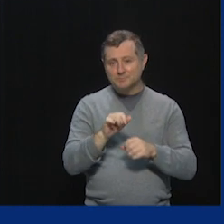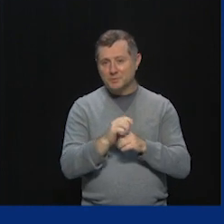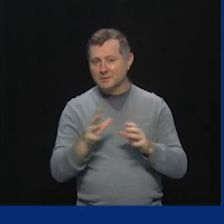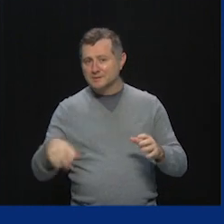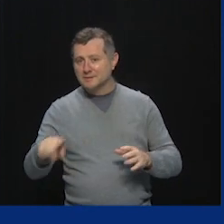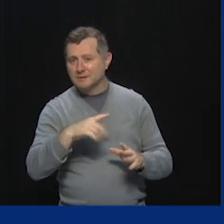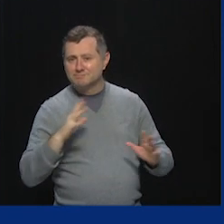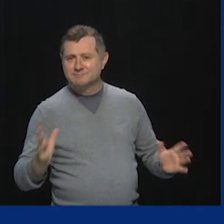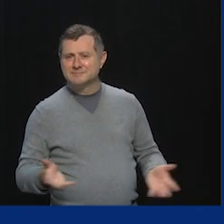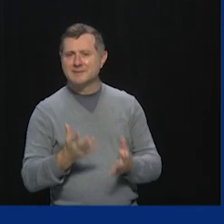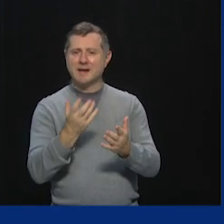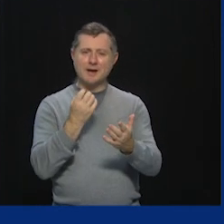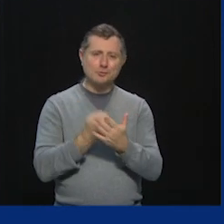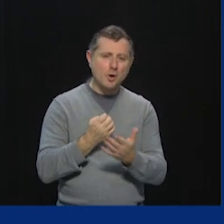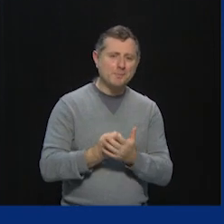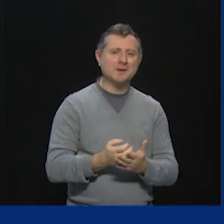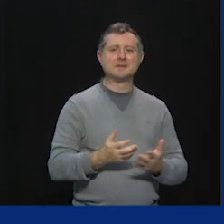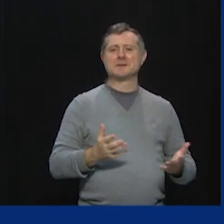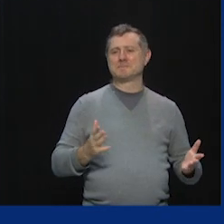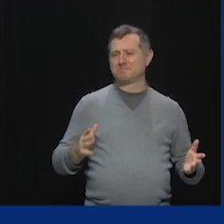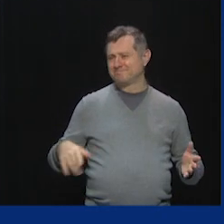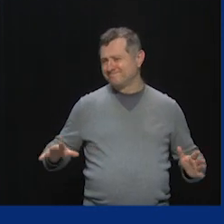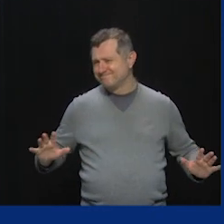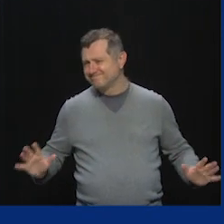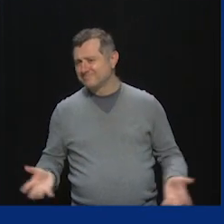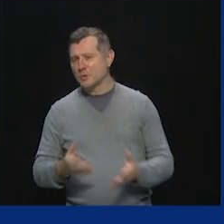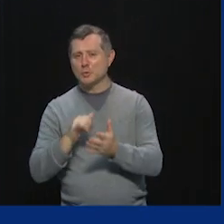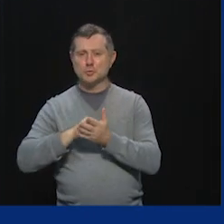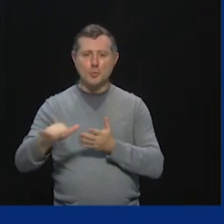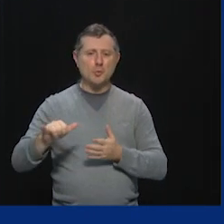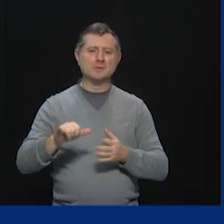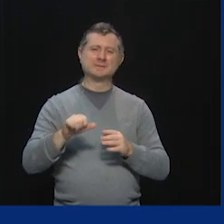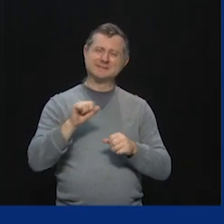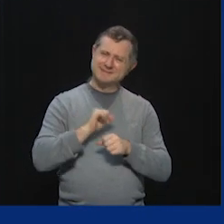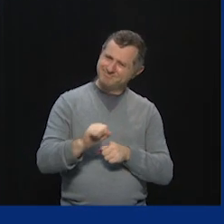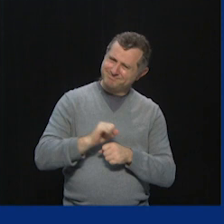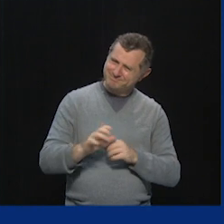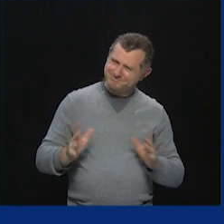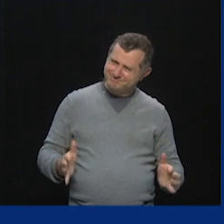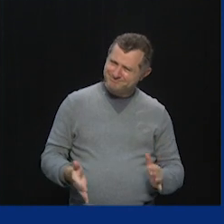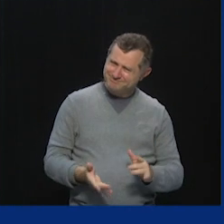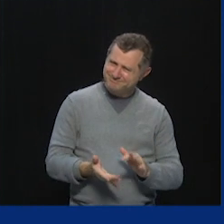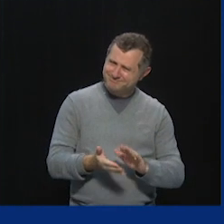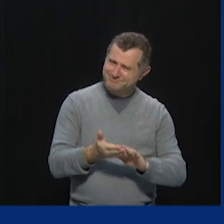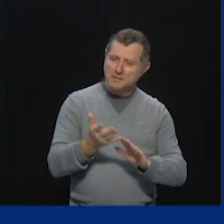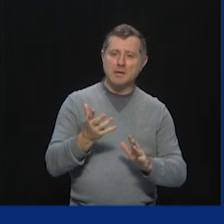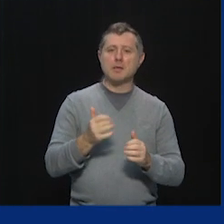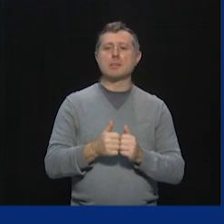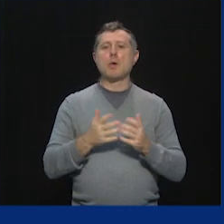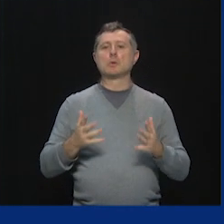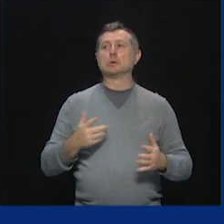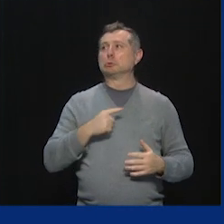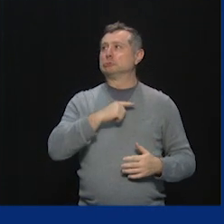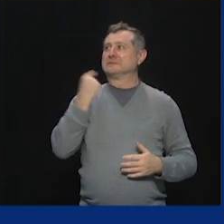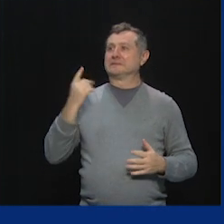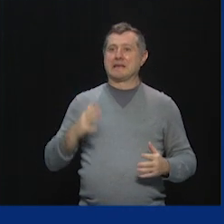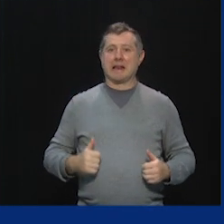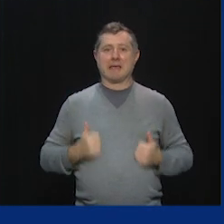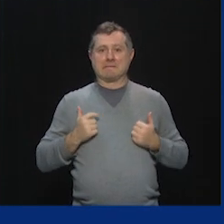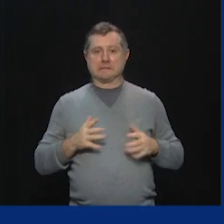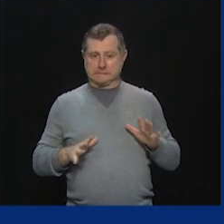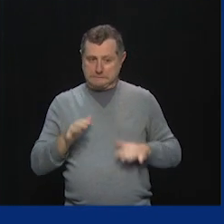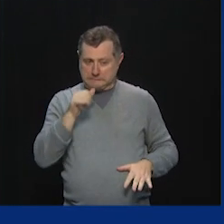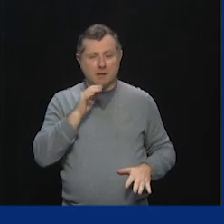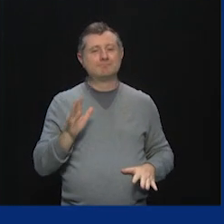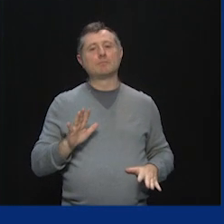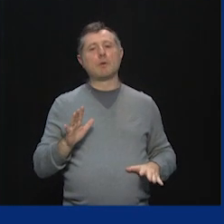to get New York working again with greater confidence that we won't be putting our lives at risk while doing so. And so that is a wonderful